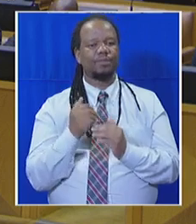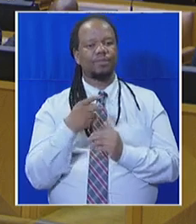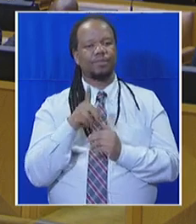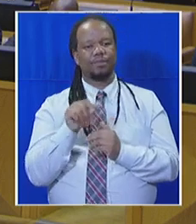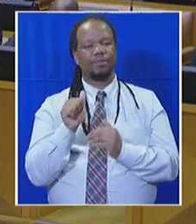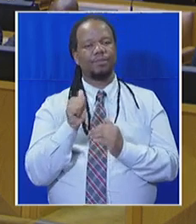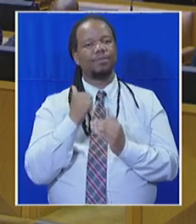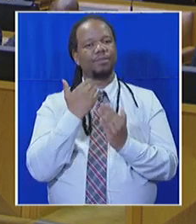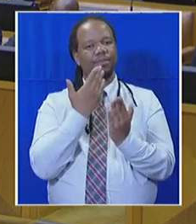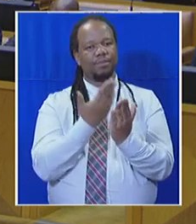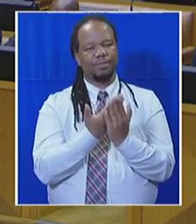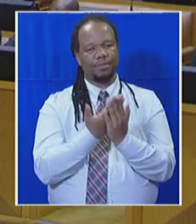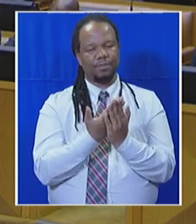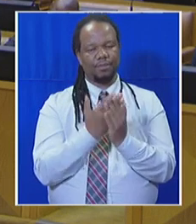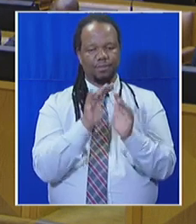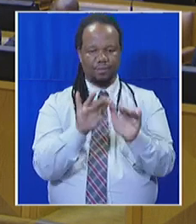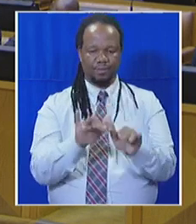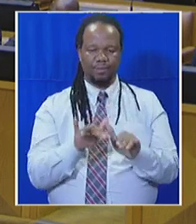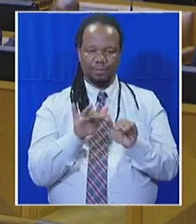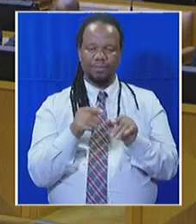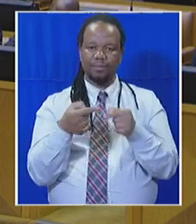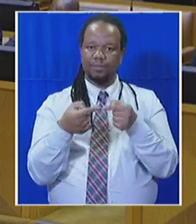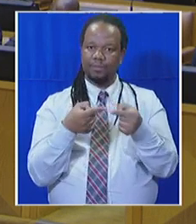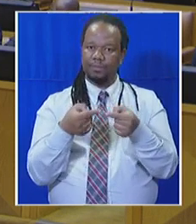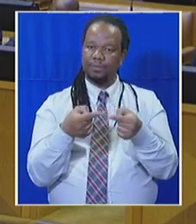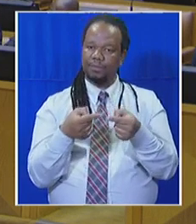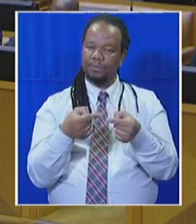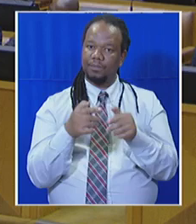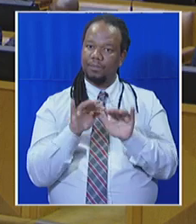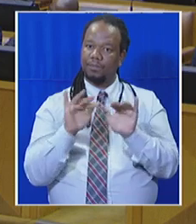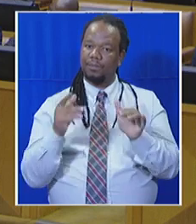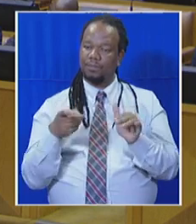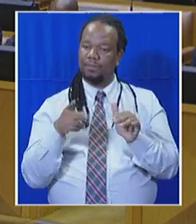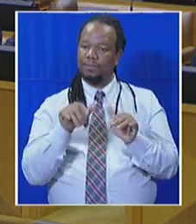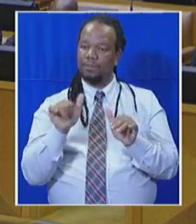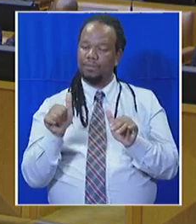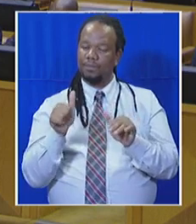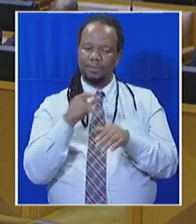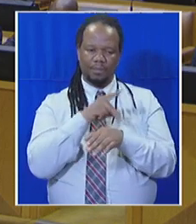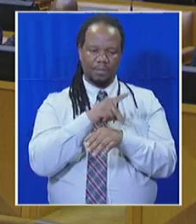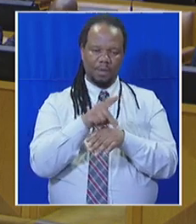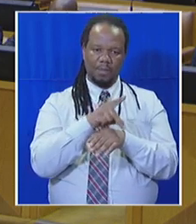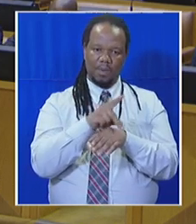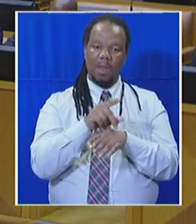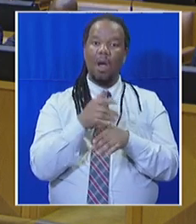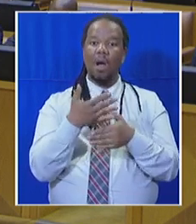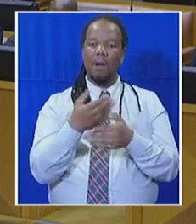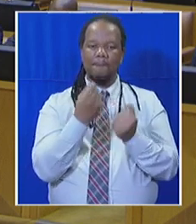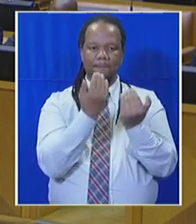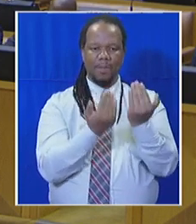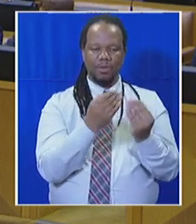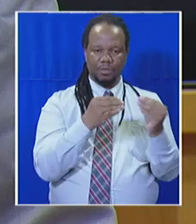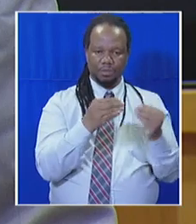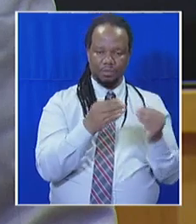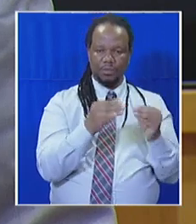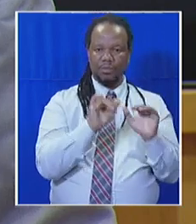Democratic Alliance that at its next sitting, this House debates the DA's comprehensive and practical plan to adjust the budget in order to fund free quality higher